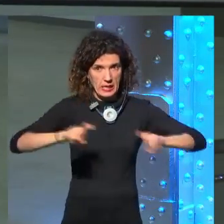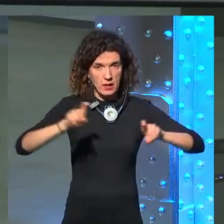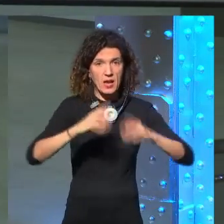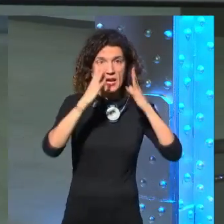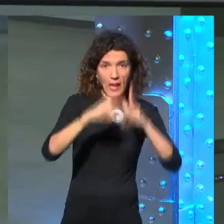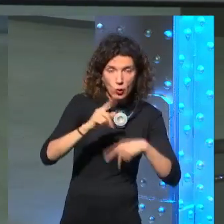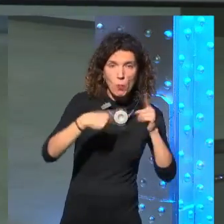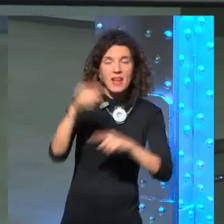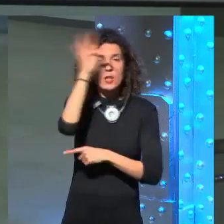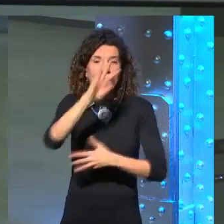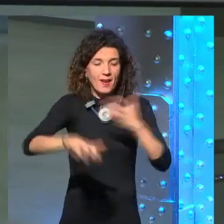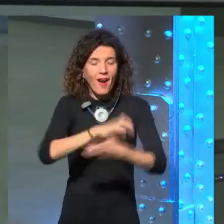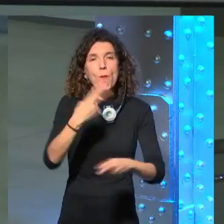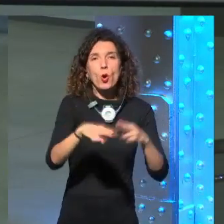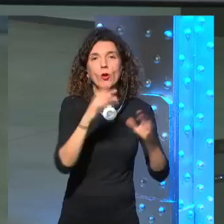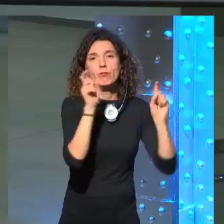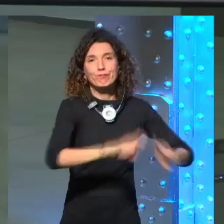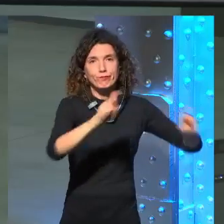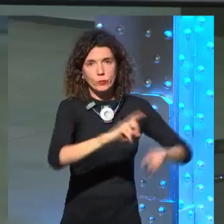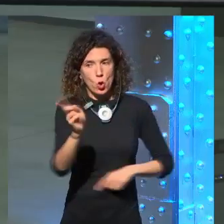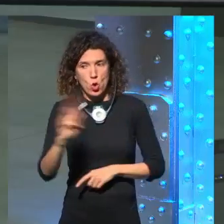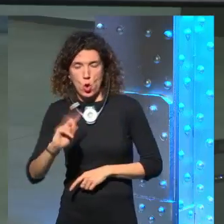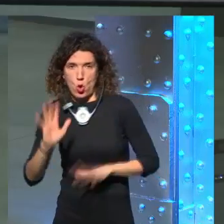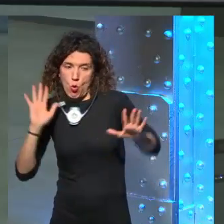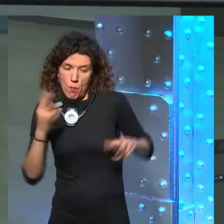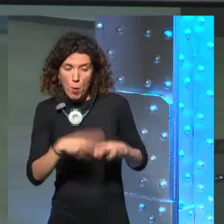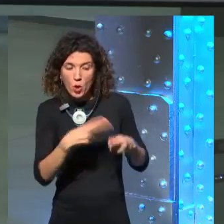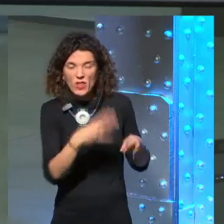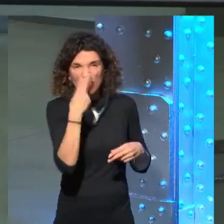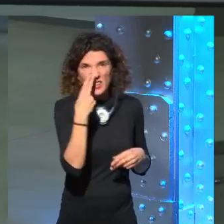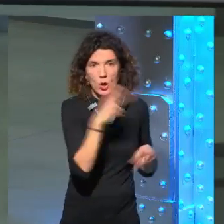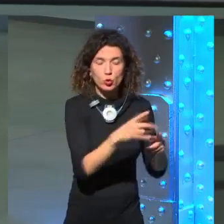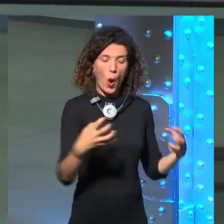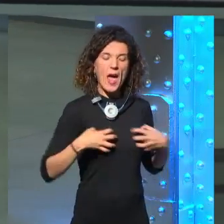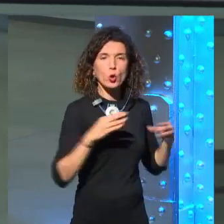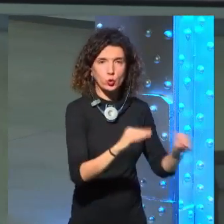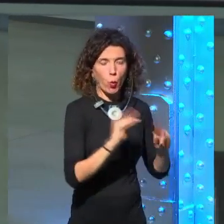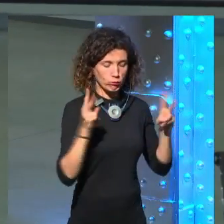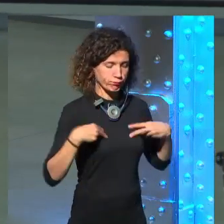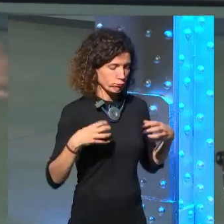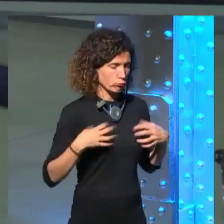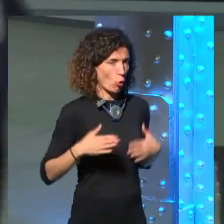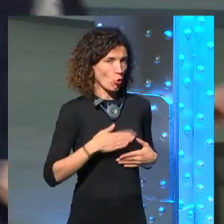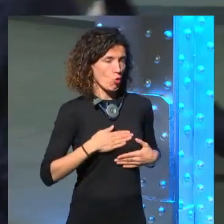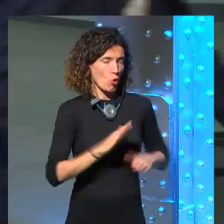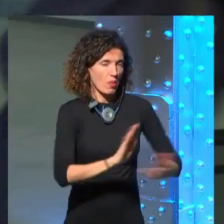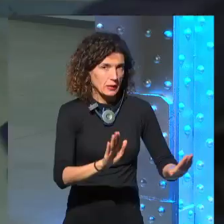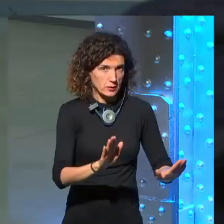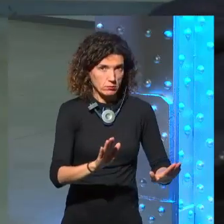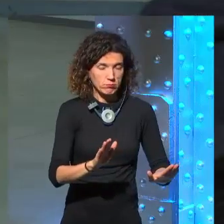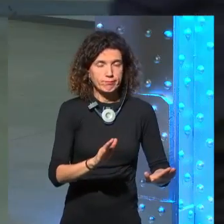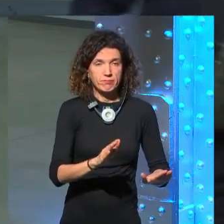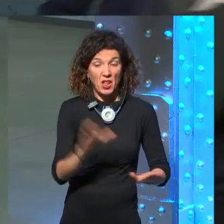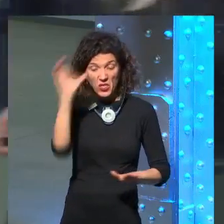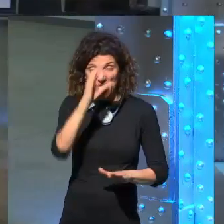Marcus, they're mostly interested in their egos, not in higher mathematics, unfortunately. Now, I wondered whether